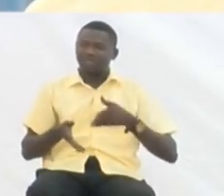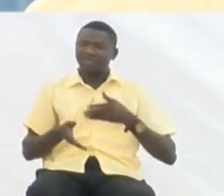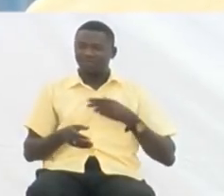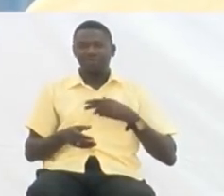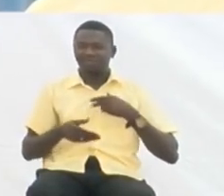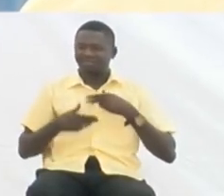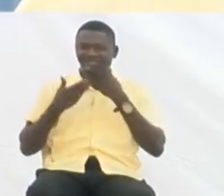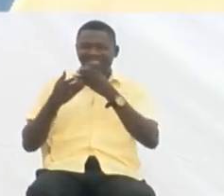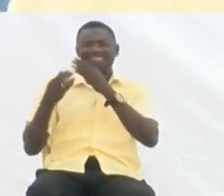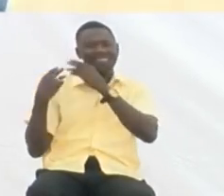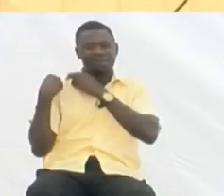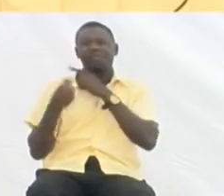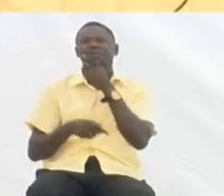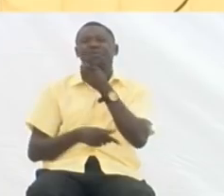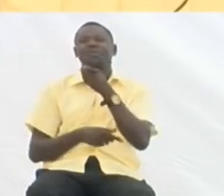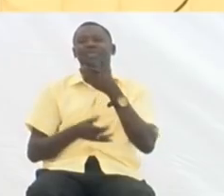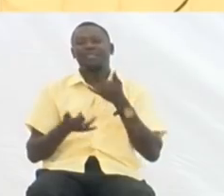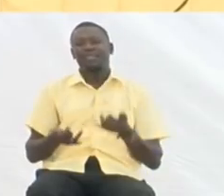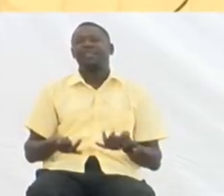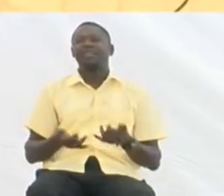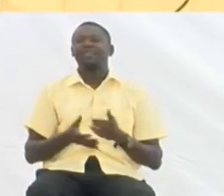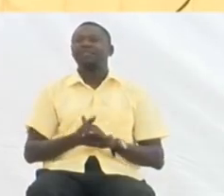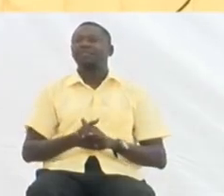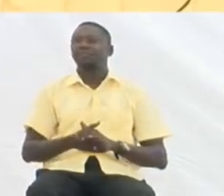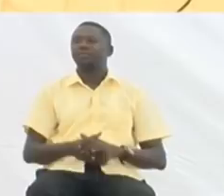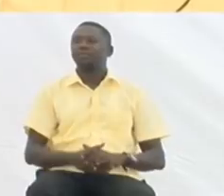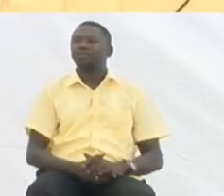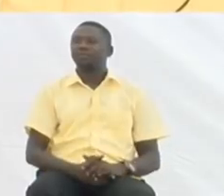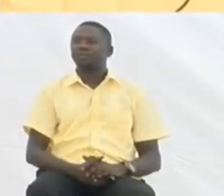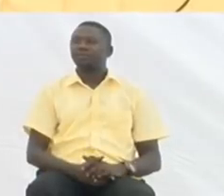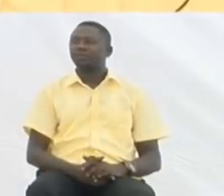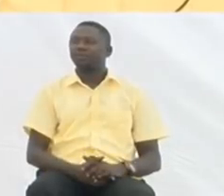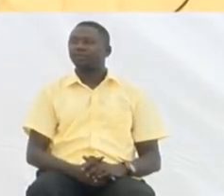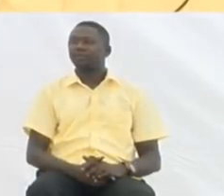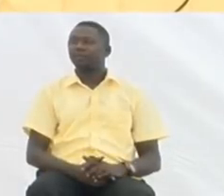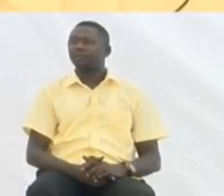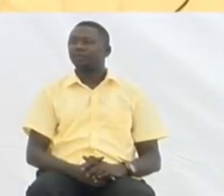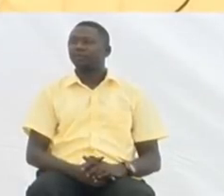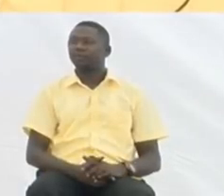are host today here in Jambol, therefore all of us are bojangs